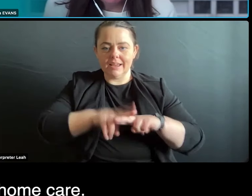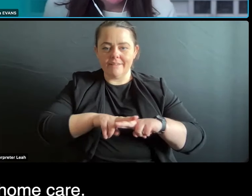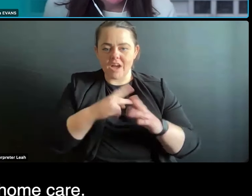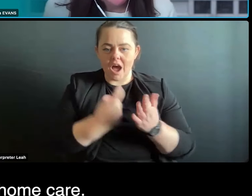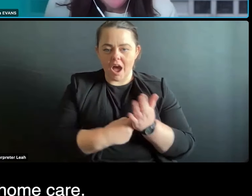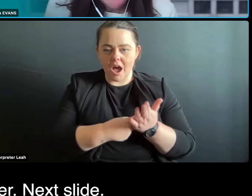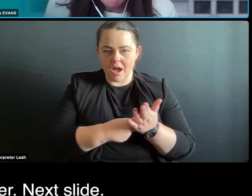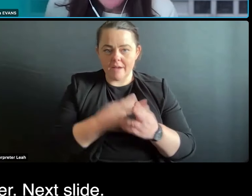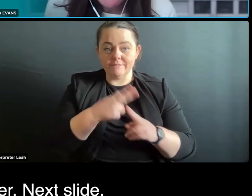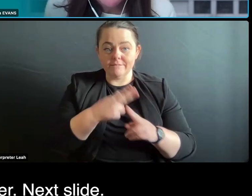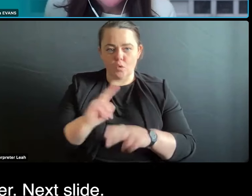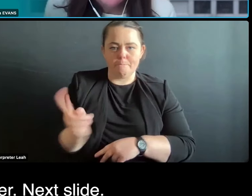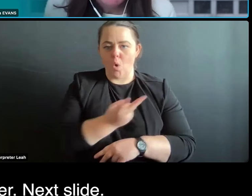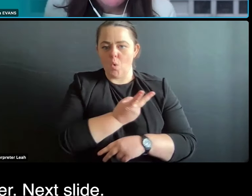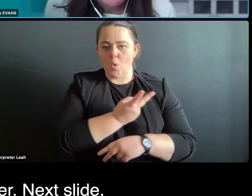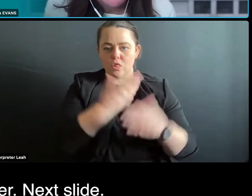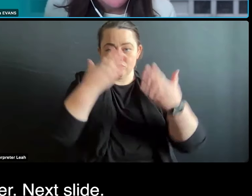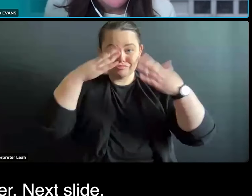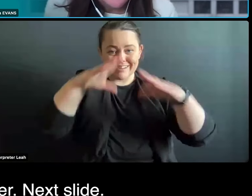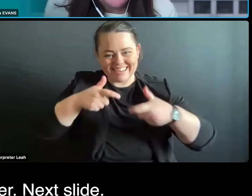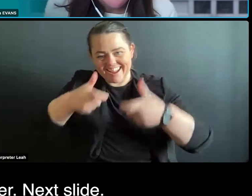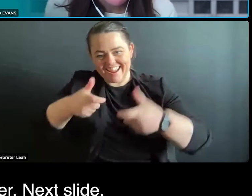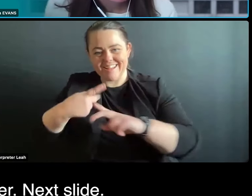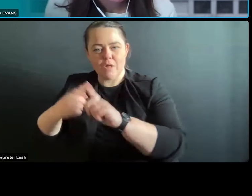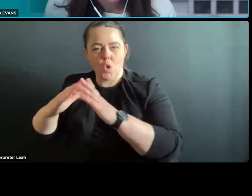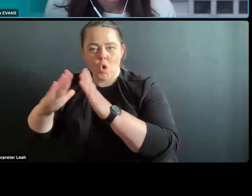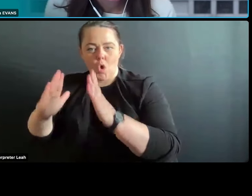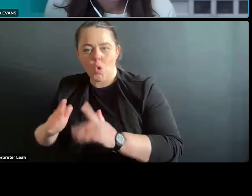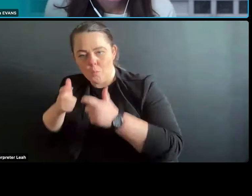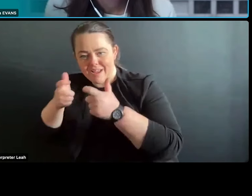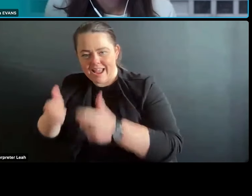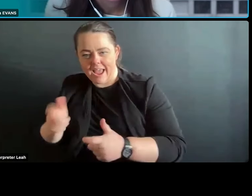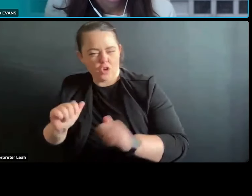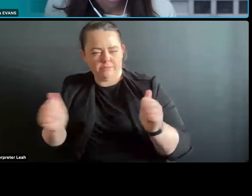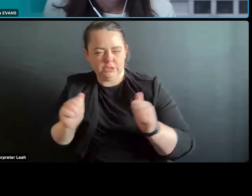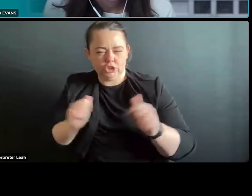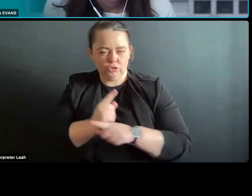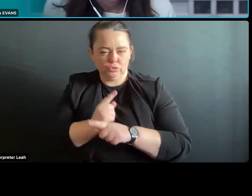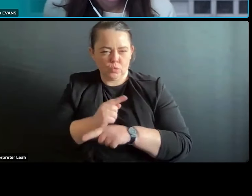residential and home care. So I just covered that earlier. Next slide.